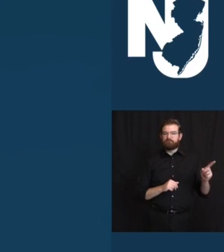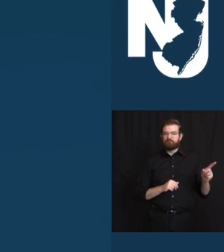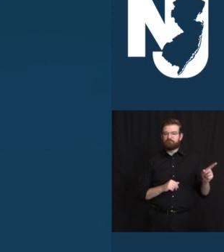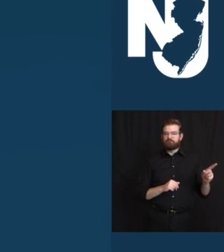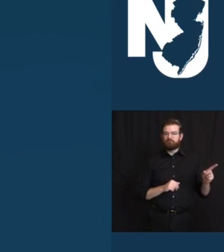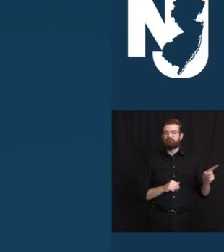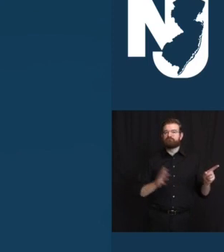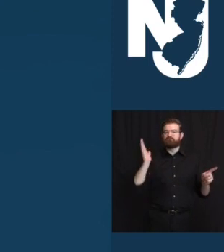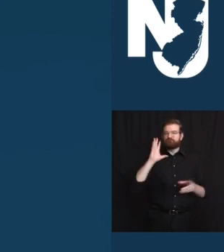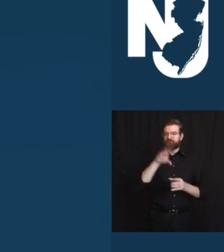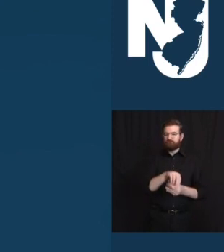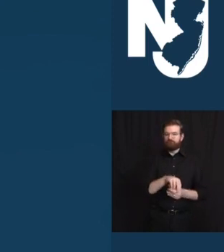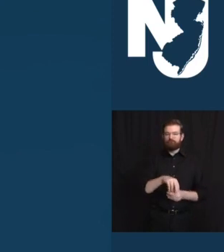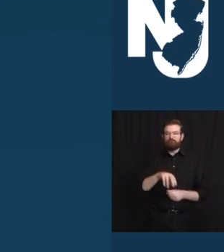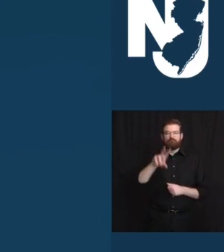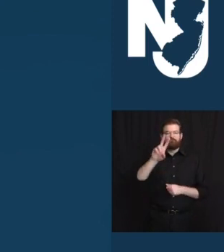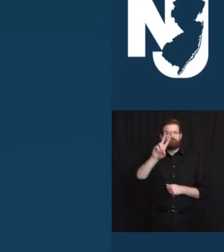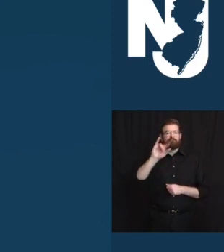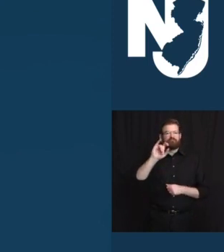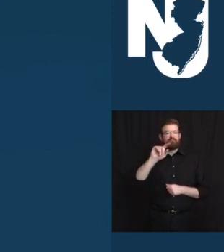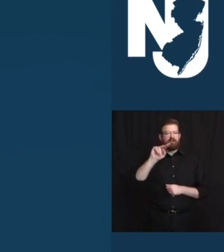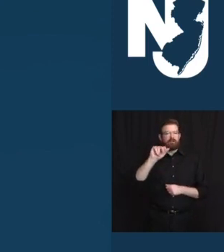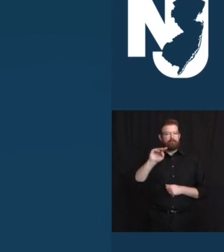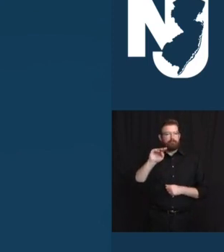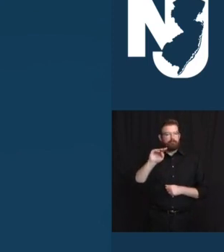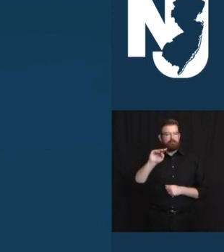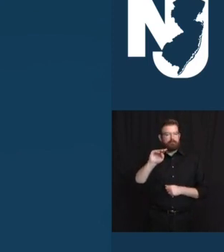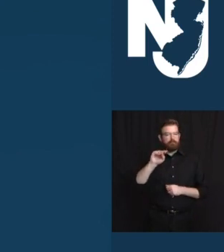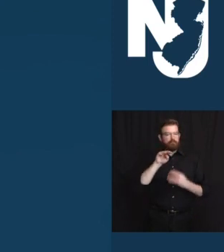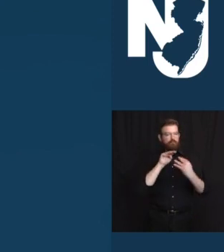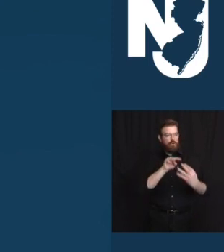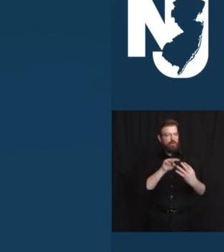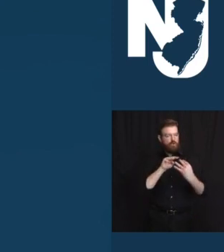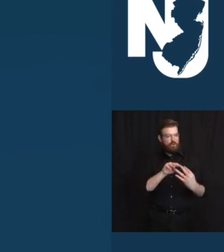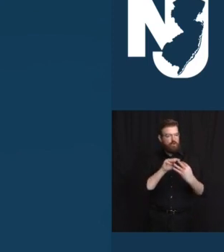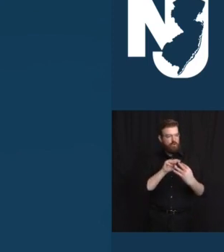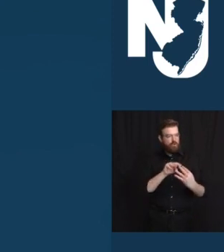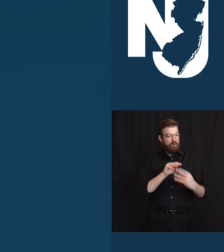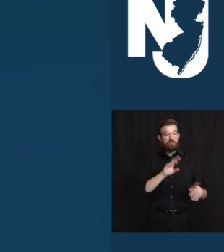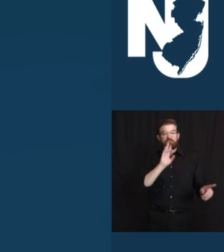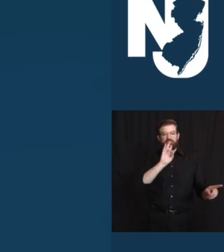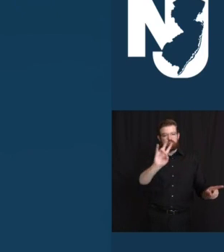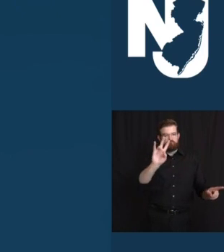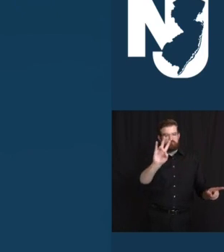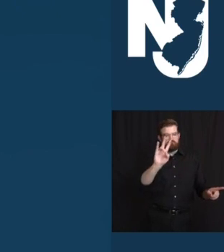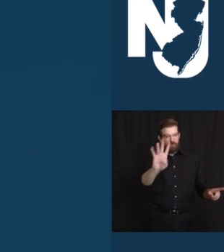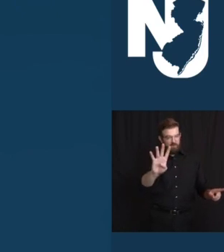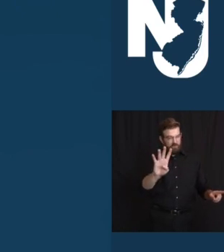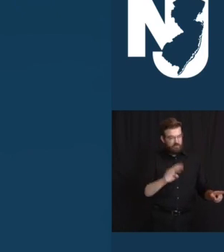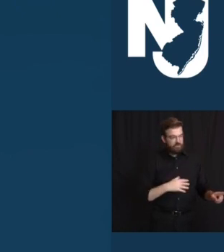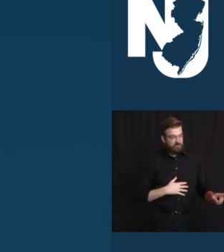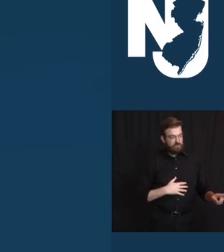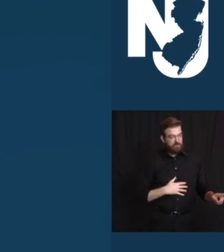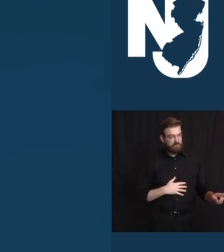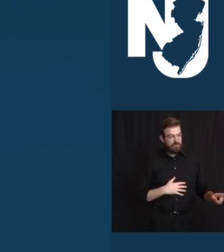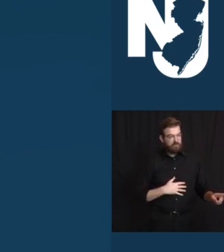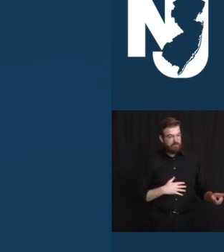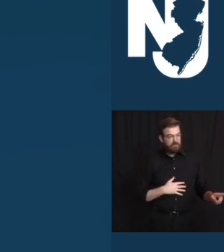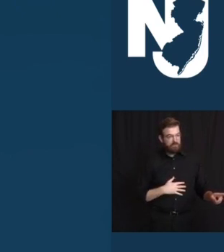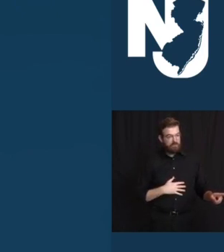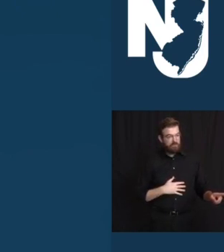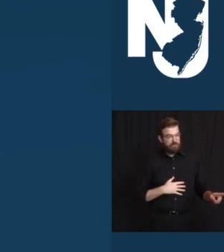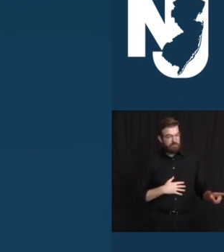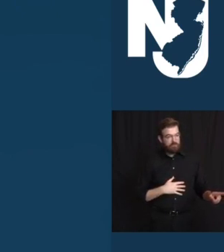American Legion Post 401. Alphonse was 74 years old. For more than a half a century, he was a proud owner of Princeton